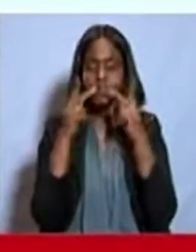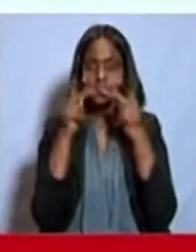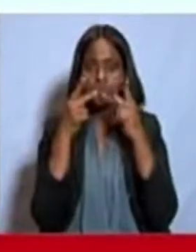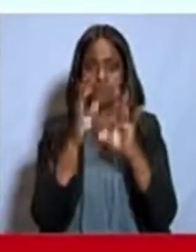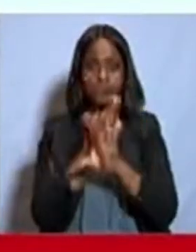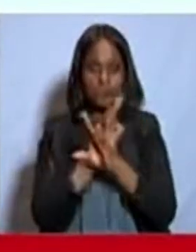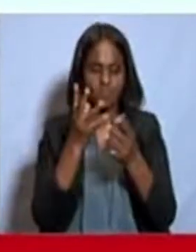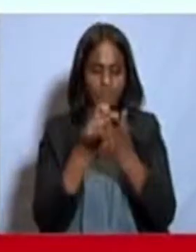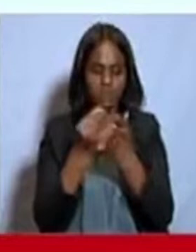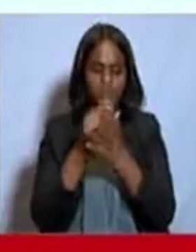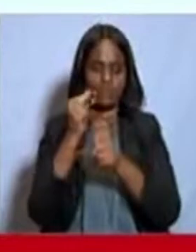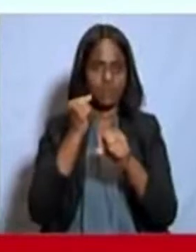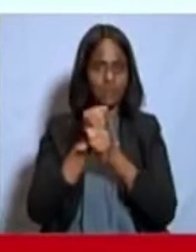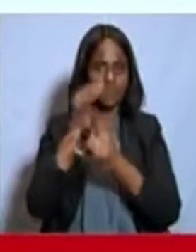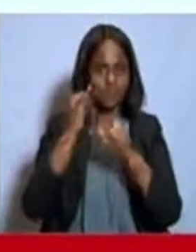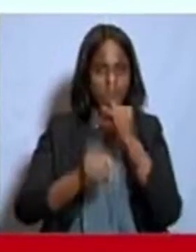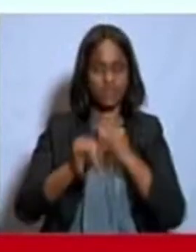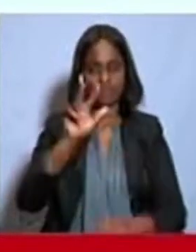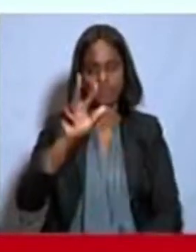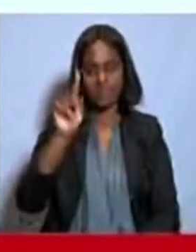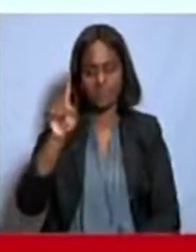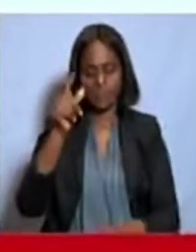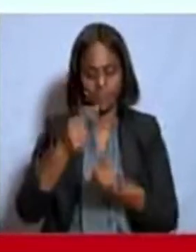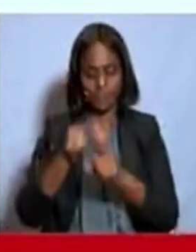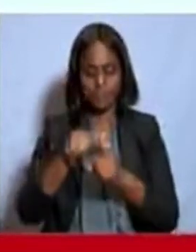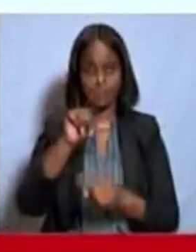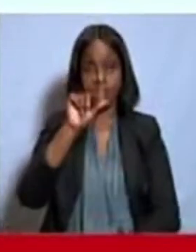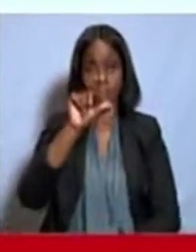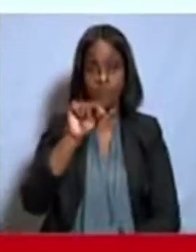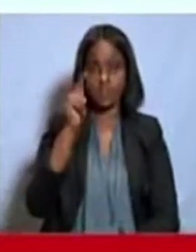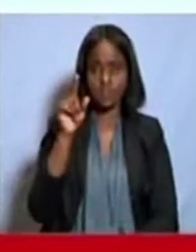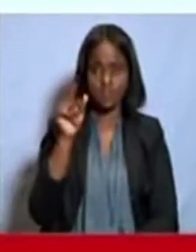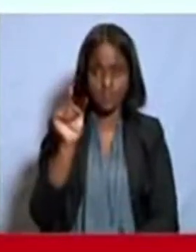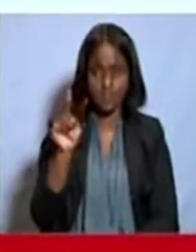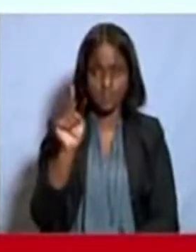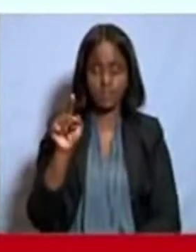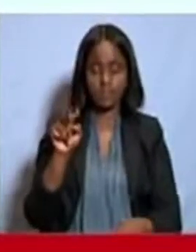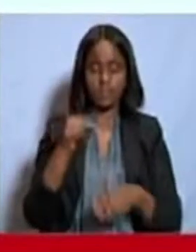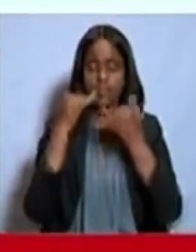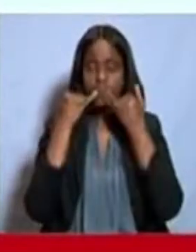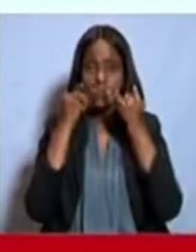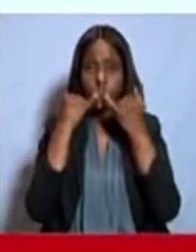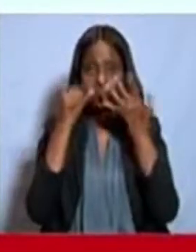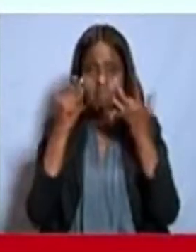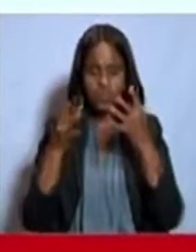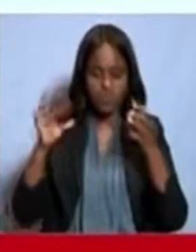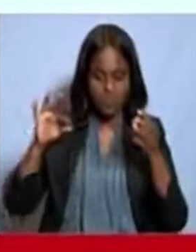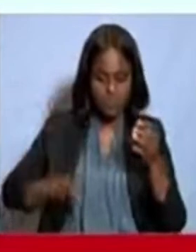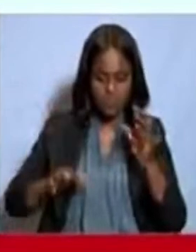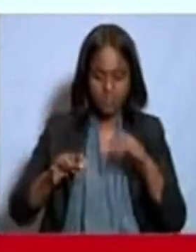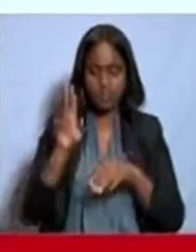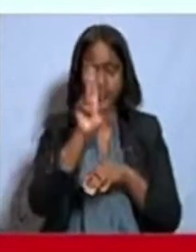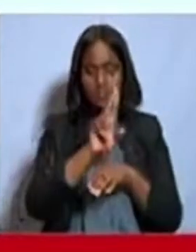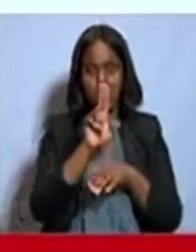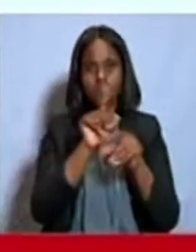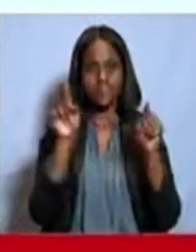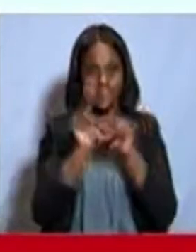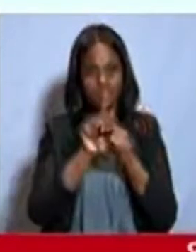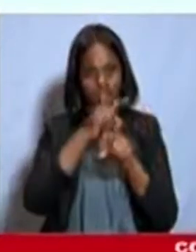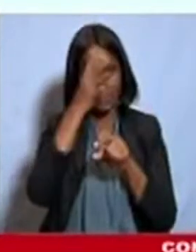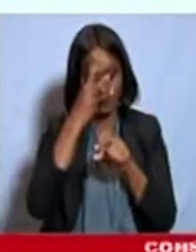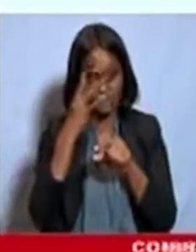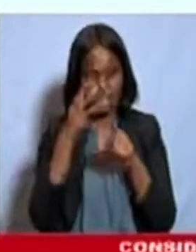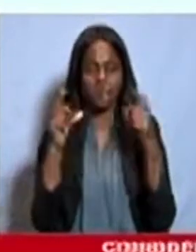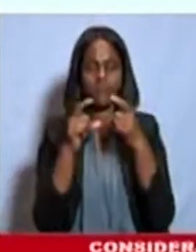for the financial year ended 31st December 2021, mention was made on beneficiaries using the same national